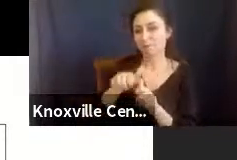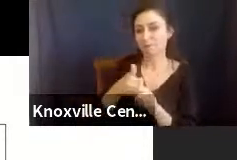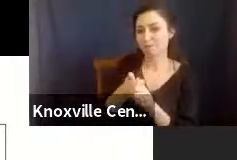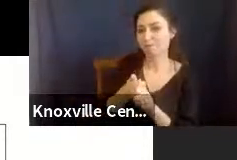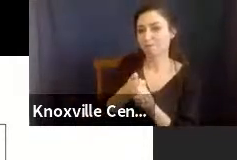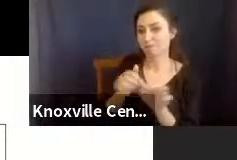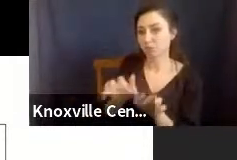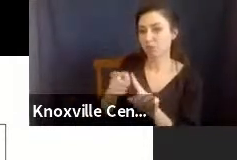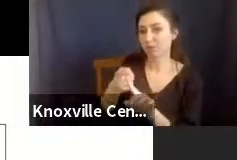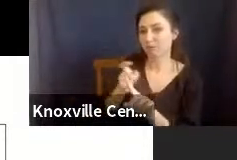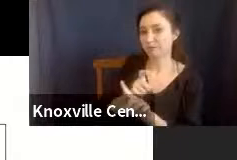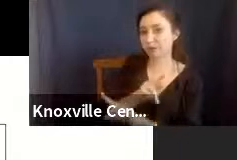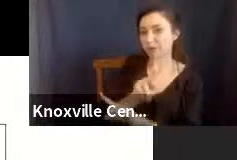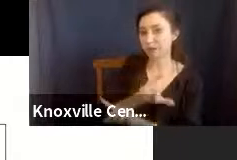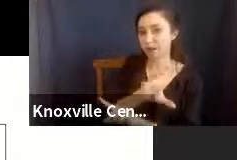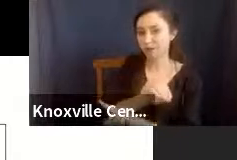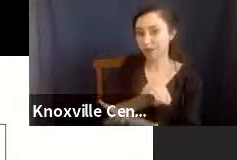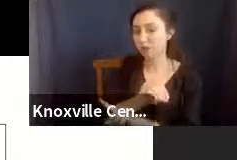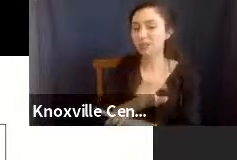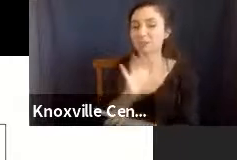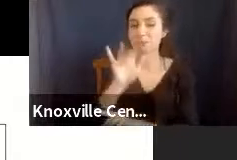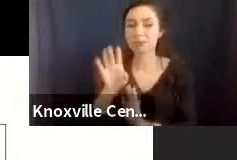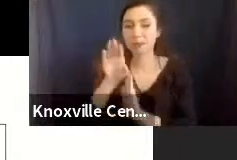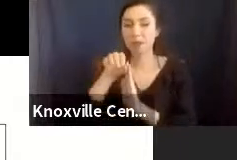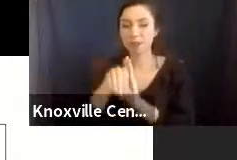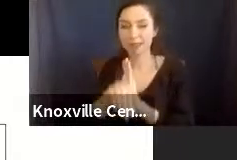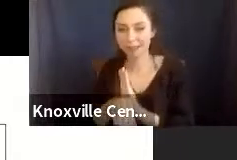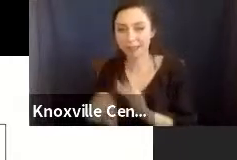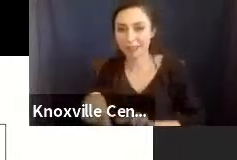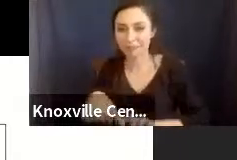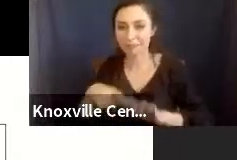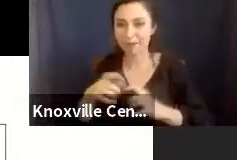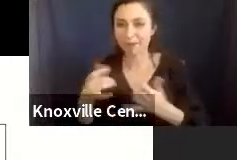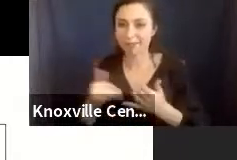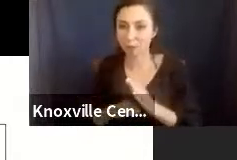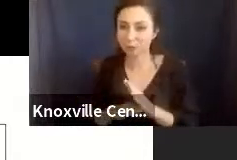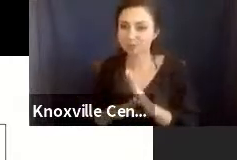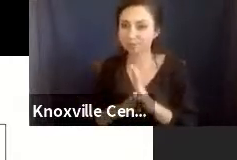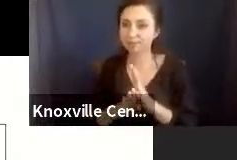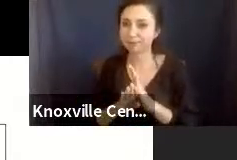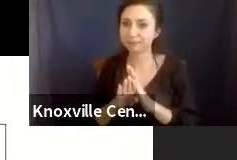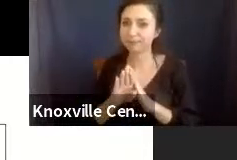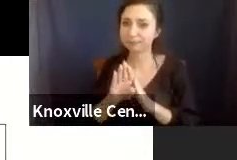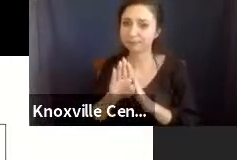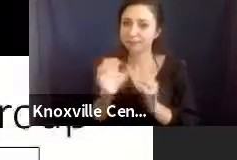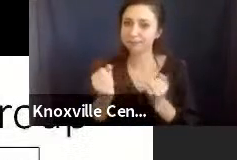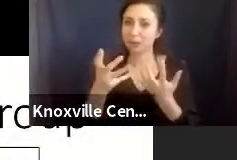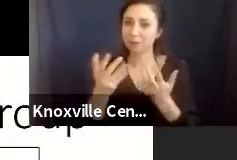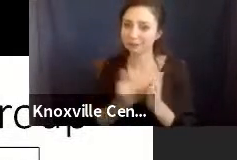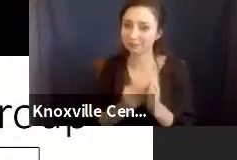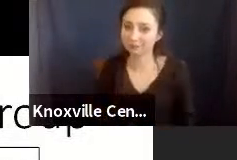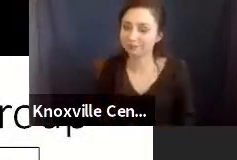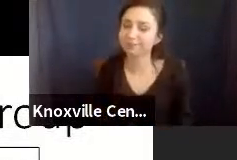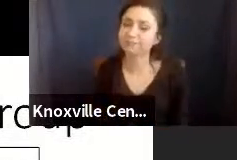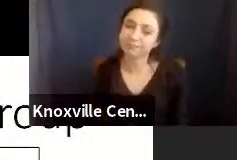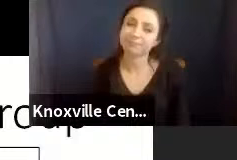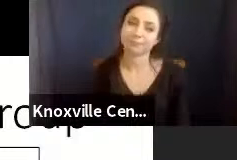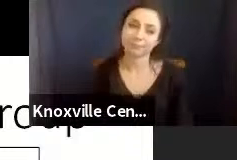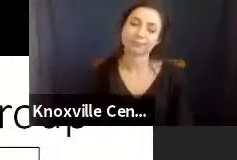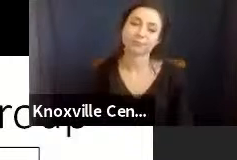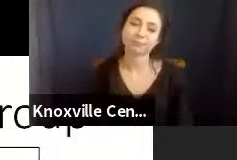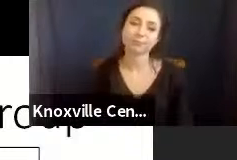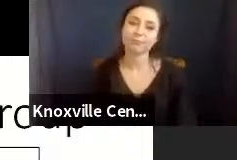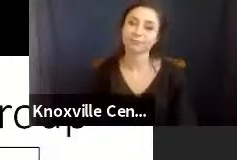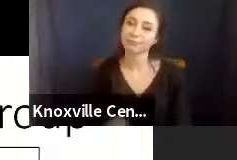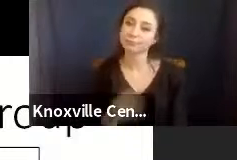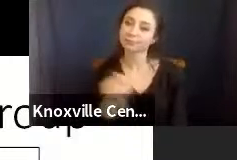that downward trend has stopped, and now we're into more of a solidly upward trend. Next slide, please. So this